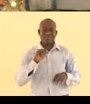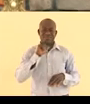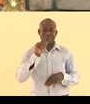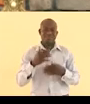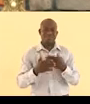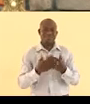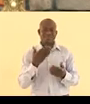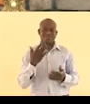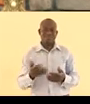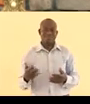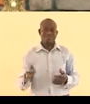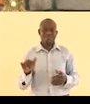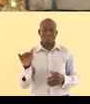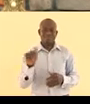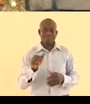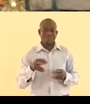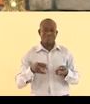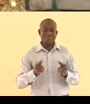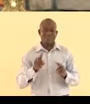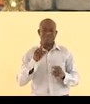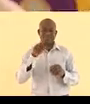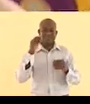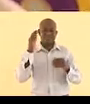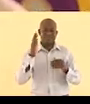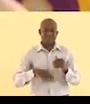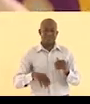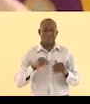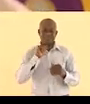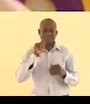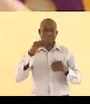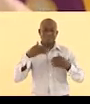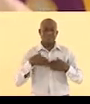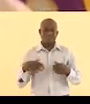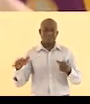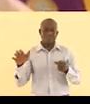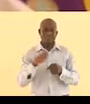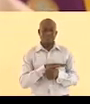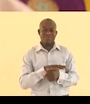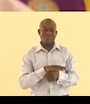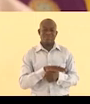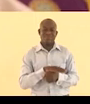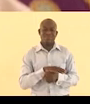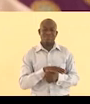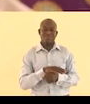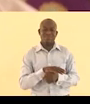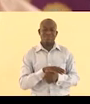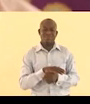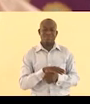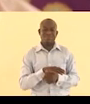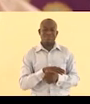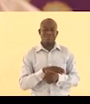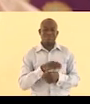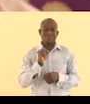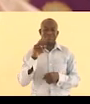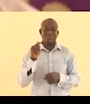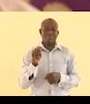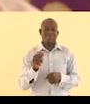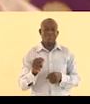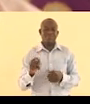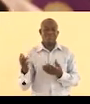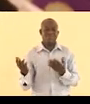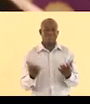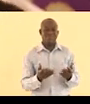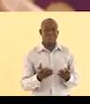thing. In the same way, you can't have it full. So they bring the